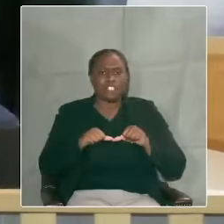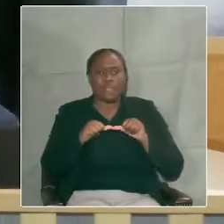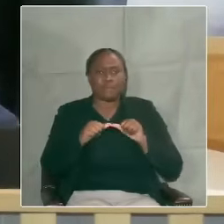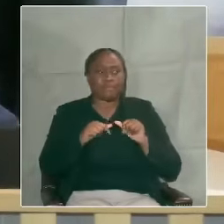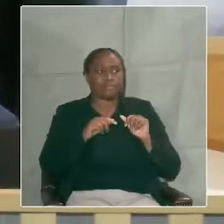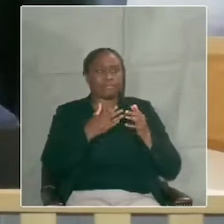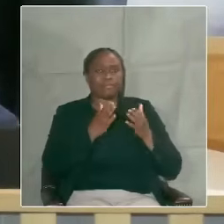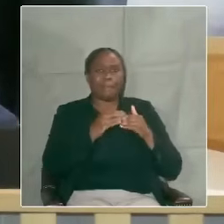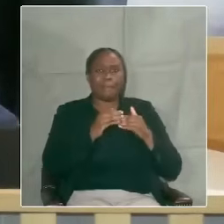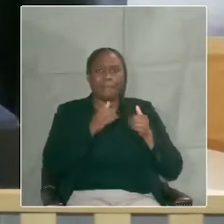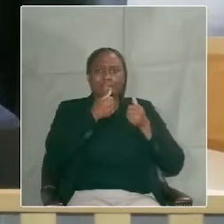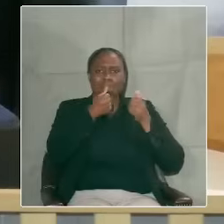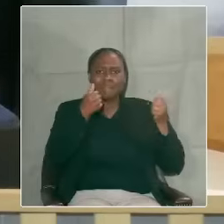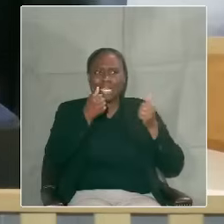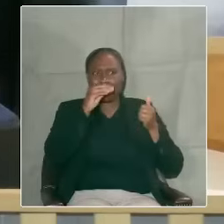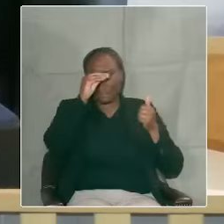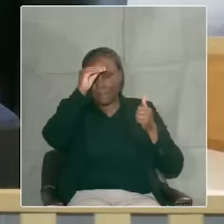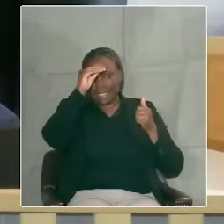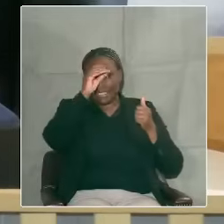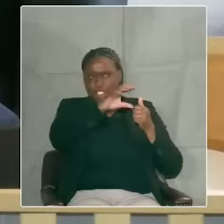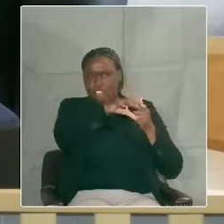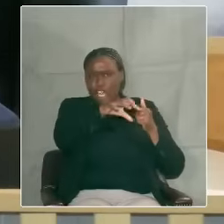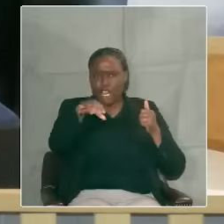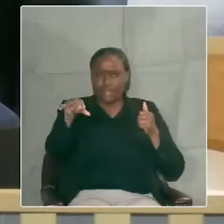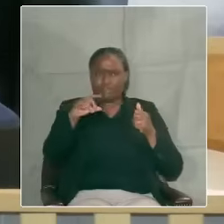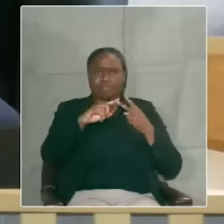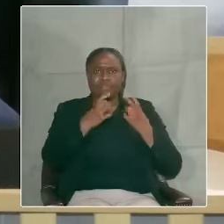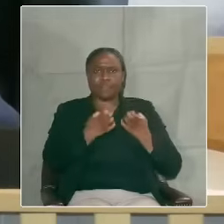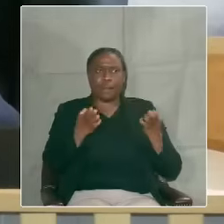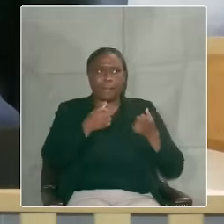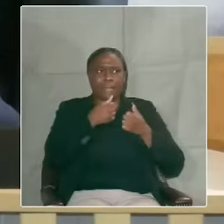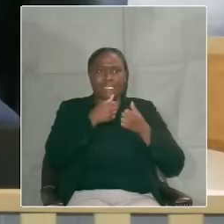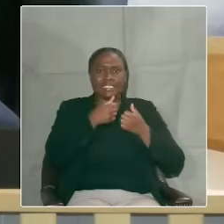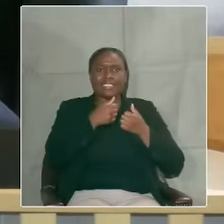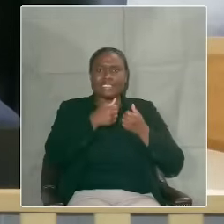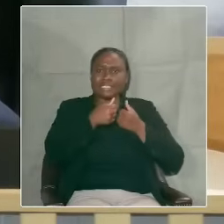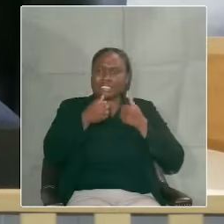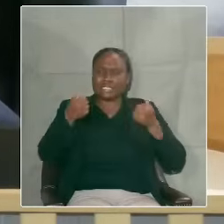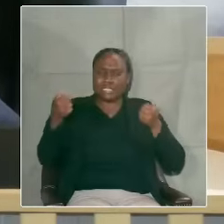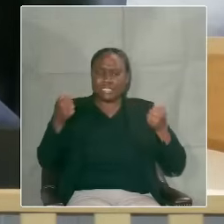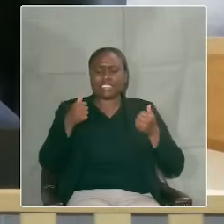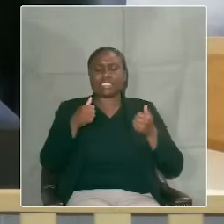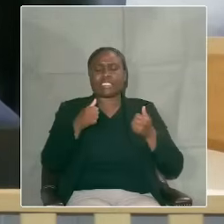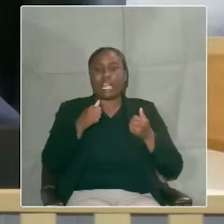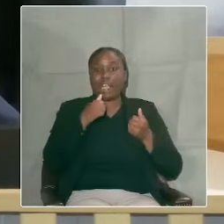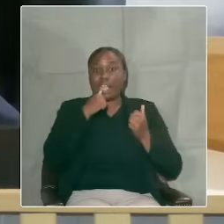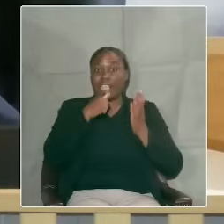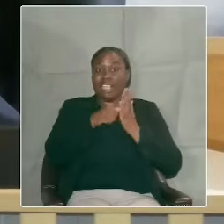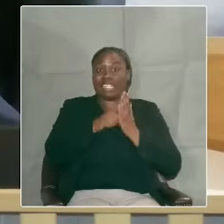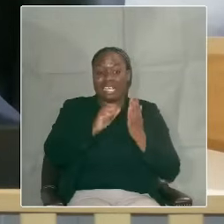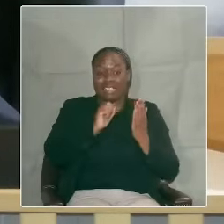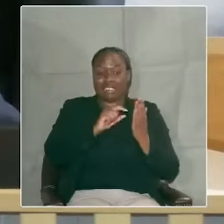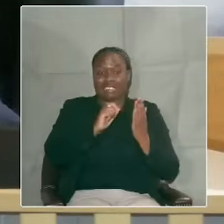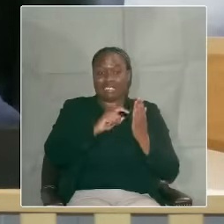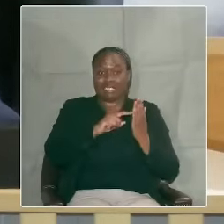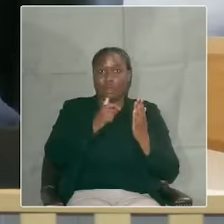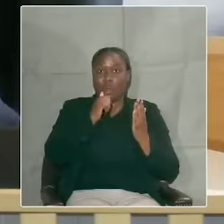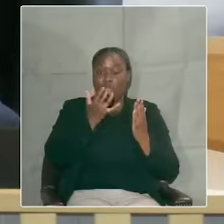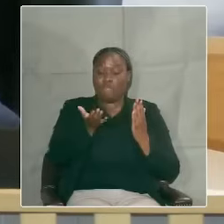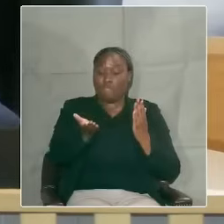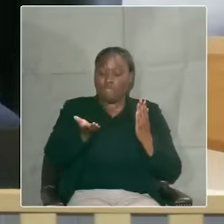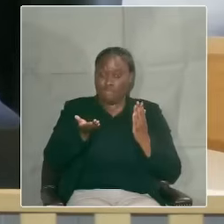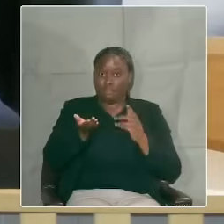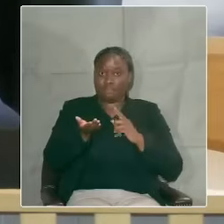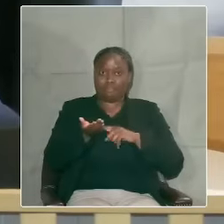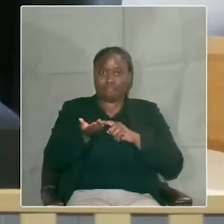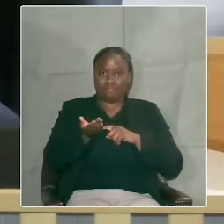to their stations, equipment and vehicles allocated must be redistributed. So this is a letter that, on receiving